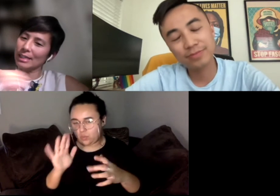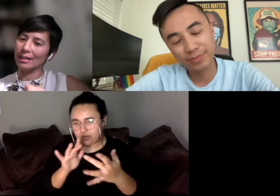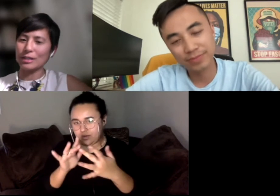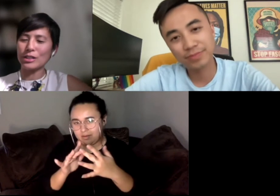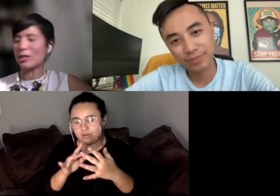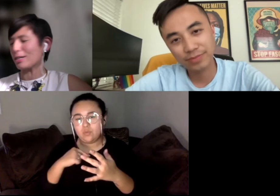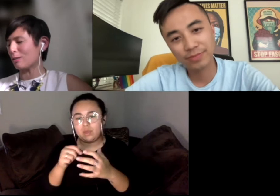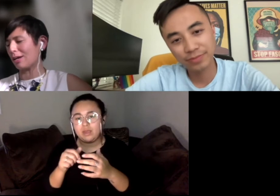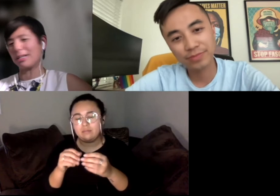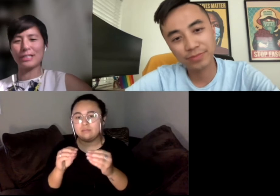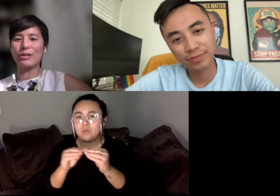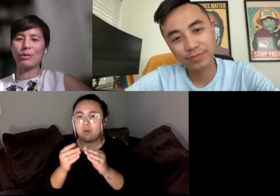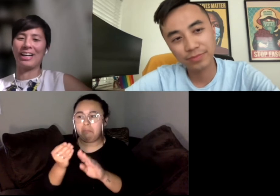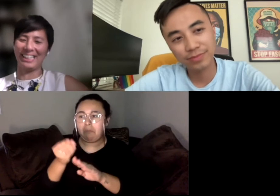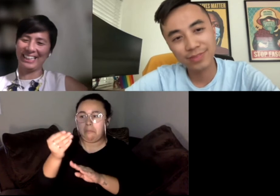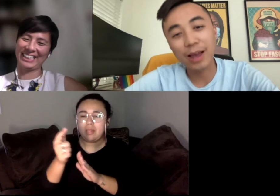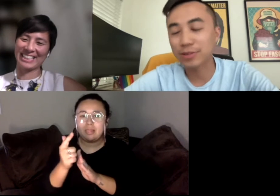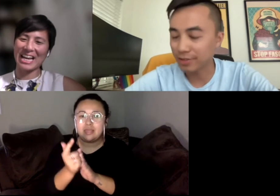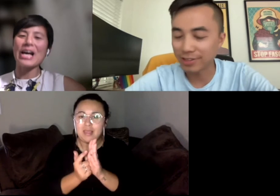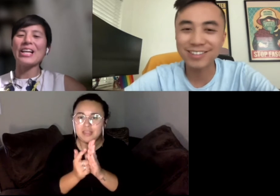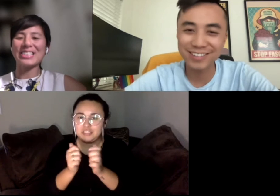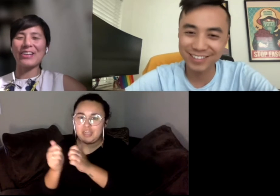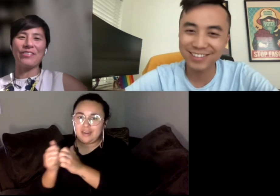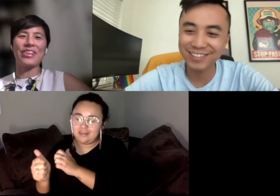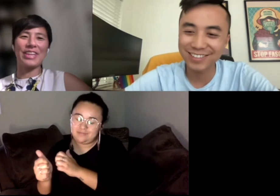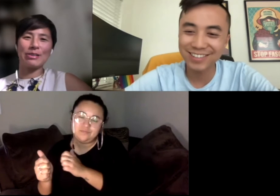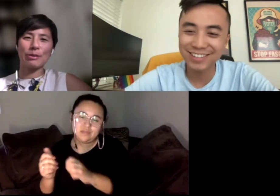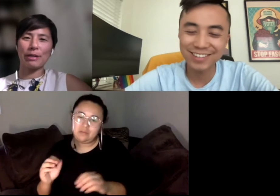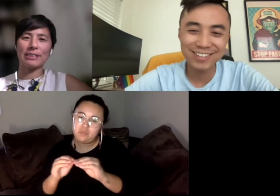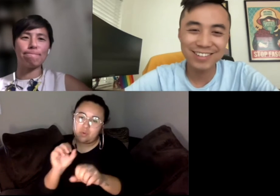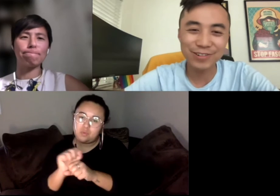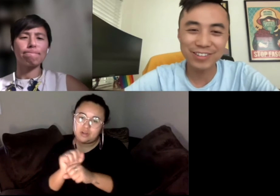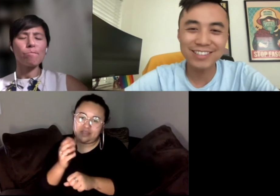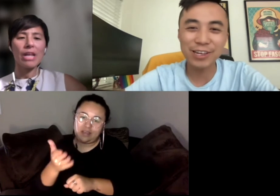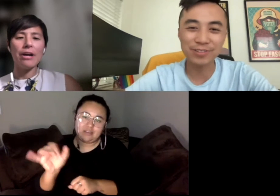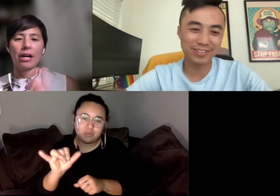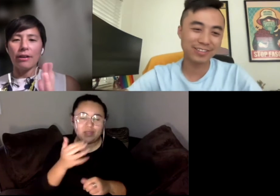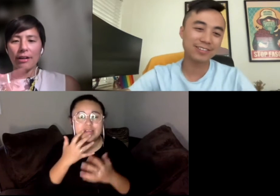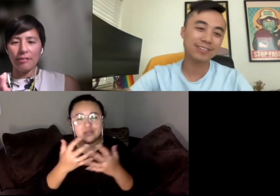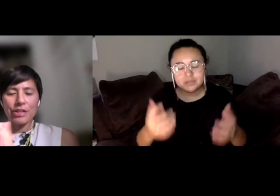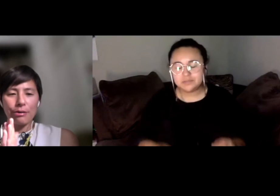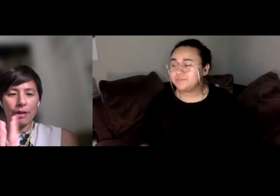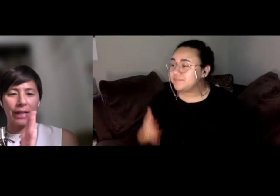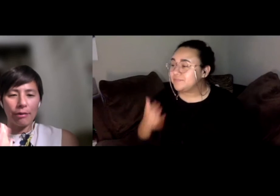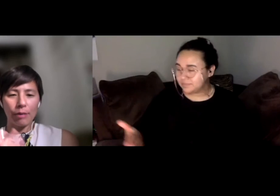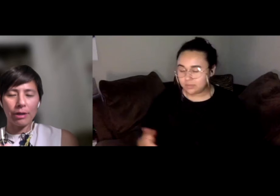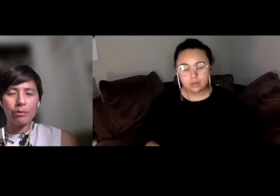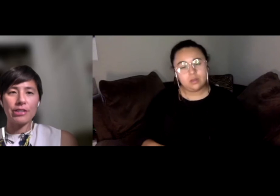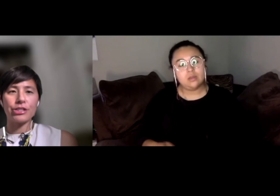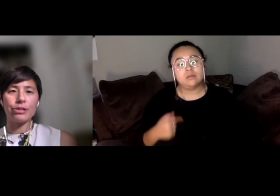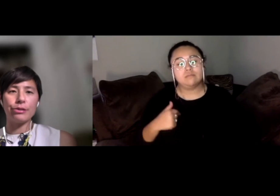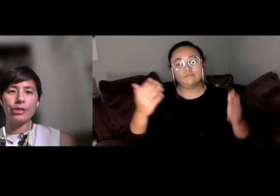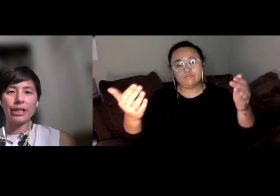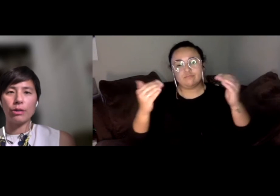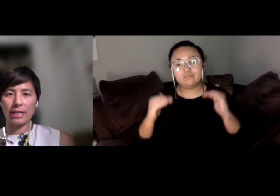legislature has some work there to do as well. So thank you so much. Thank you. So now I want to move